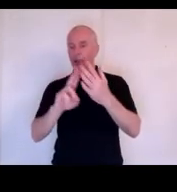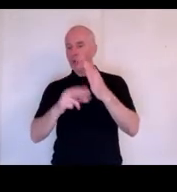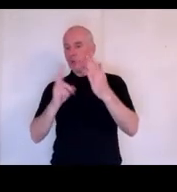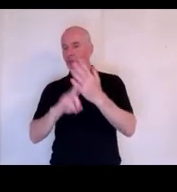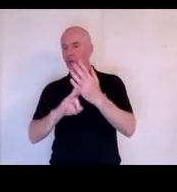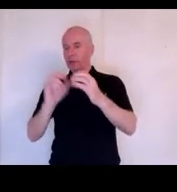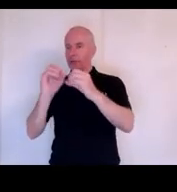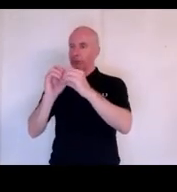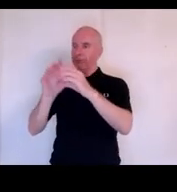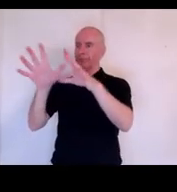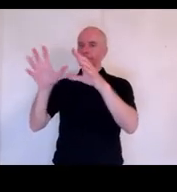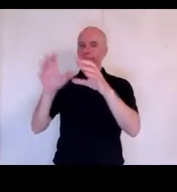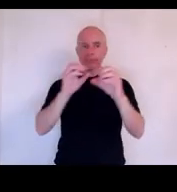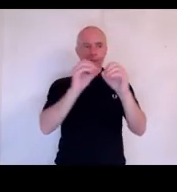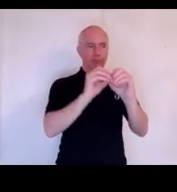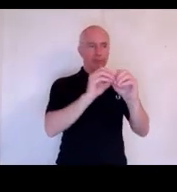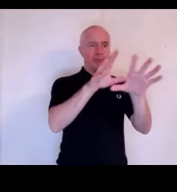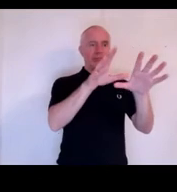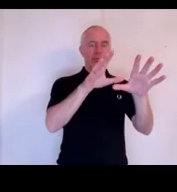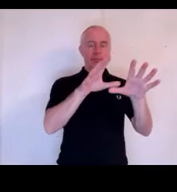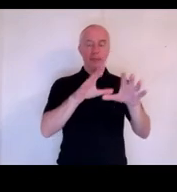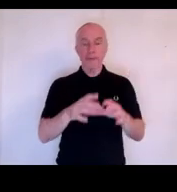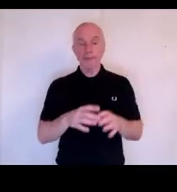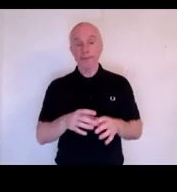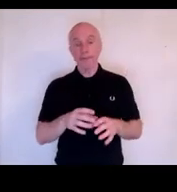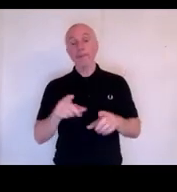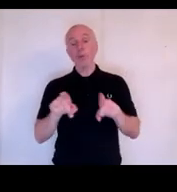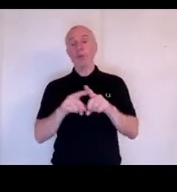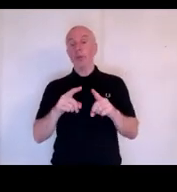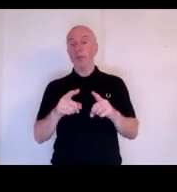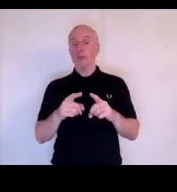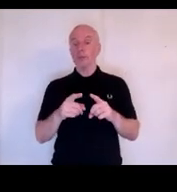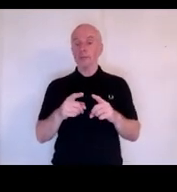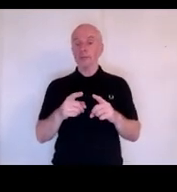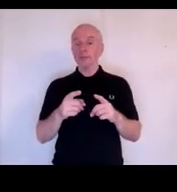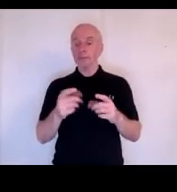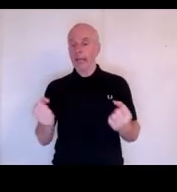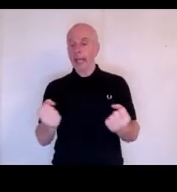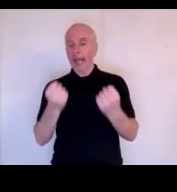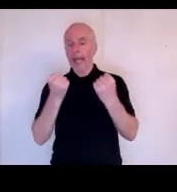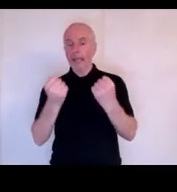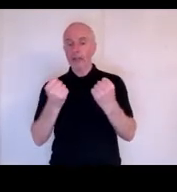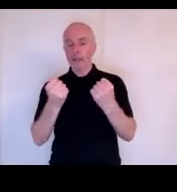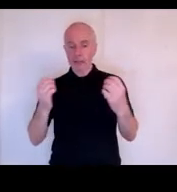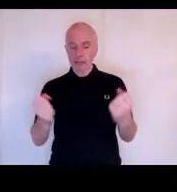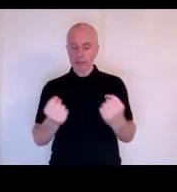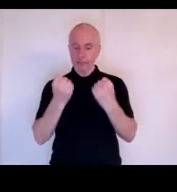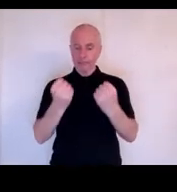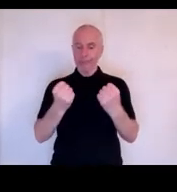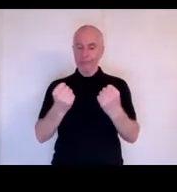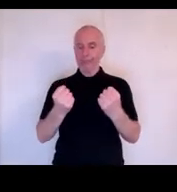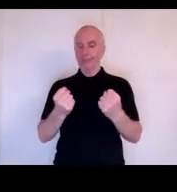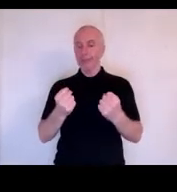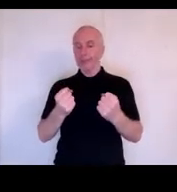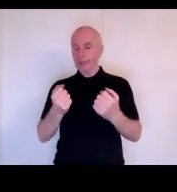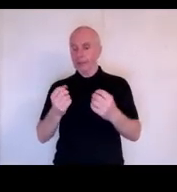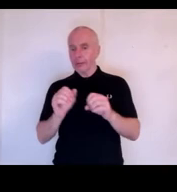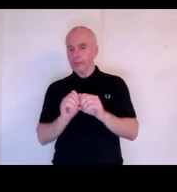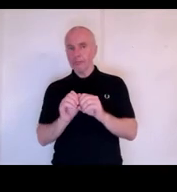reaction, and almost also how much energy is released. You may remember from an A-level physics this course,